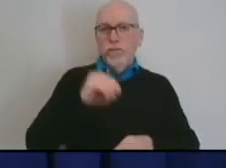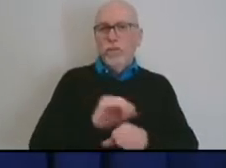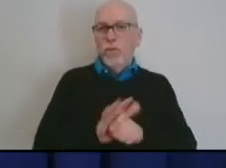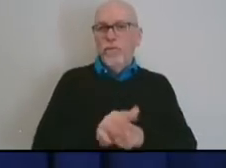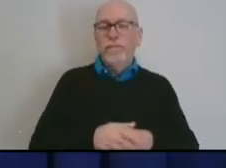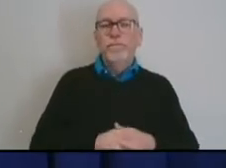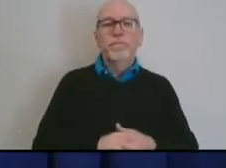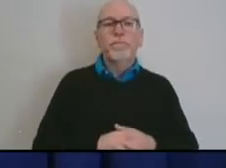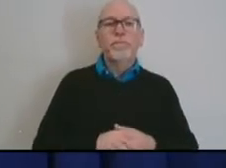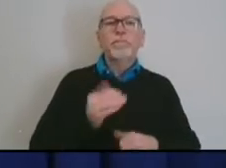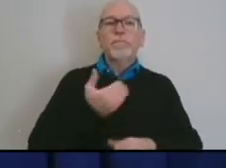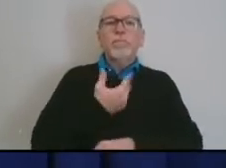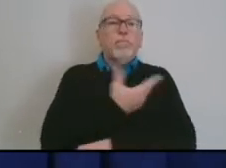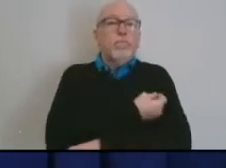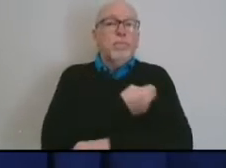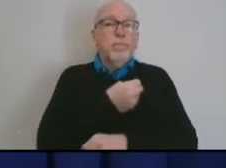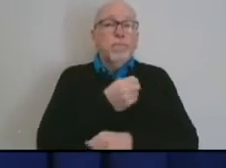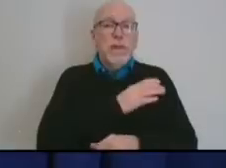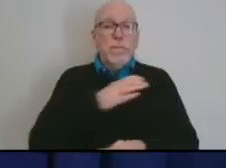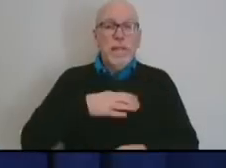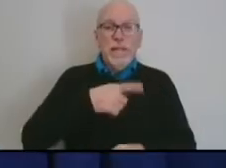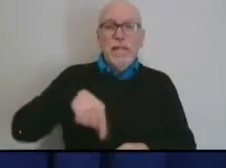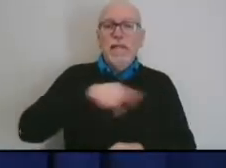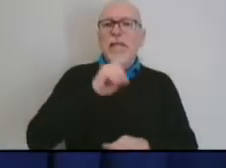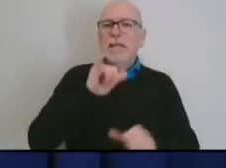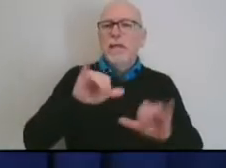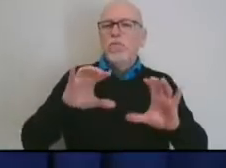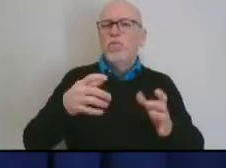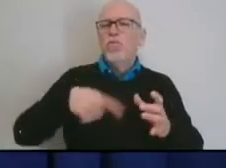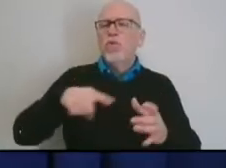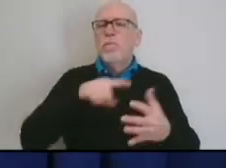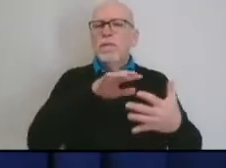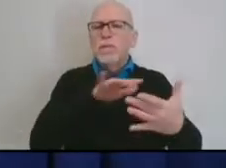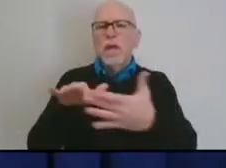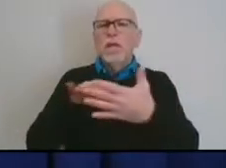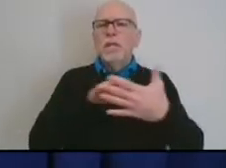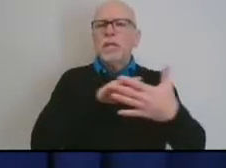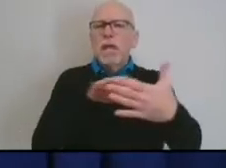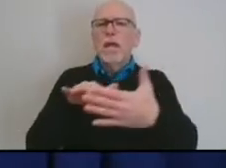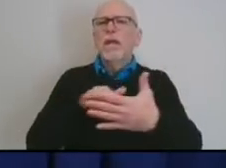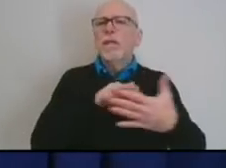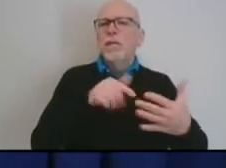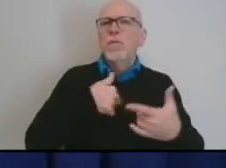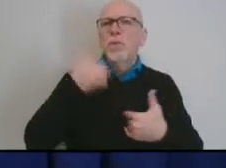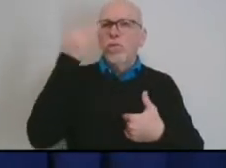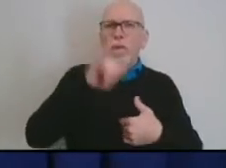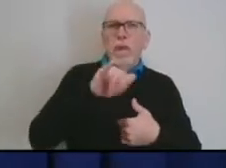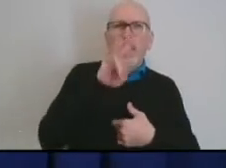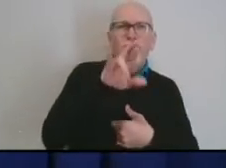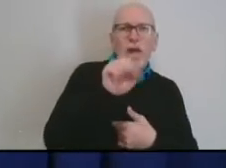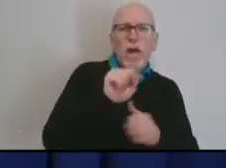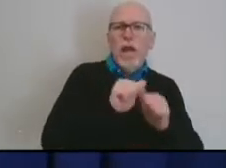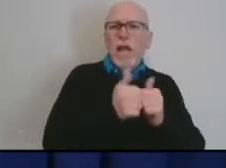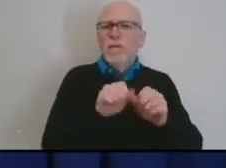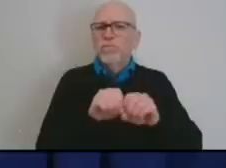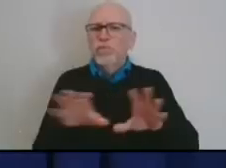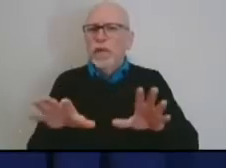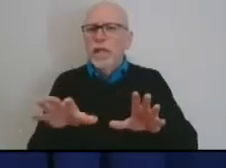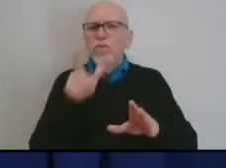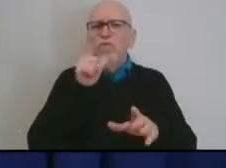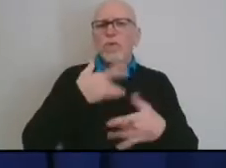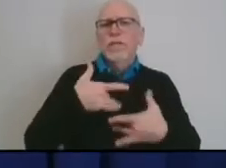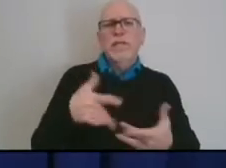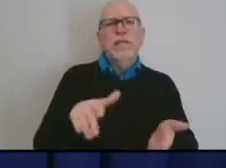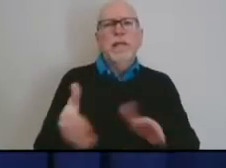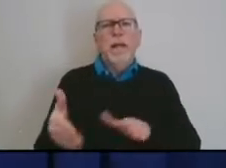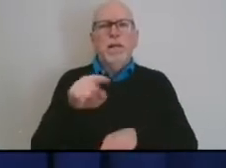Allocation Advisory Committee is a fluid group that is constantly studying what we know about this virus, how it's spreading, and who it kills. But